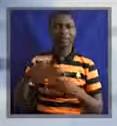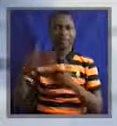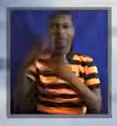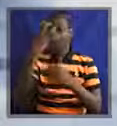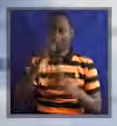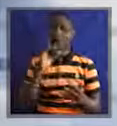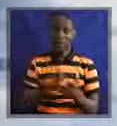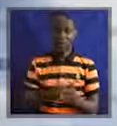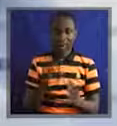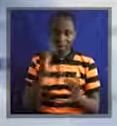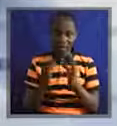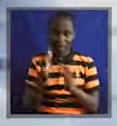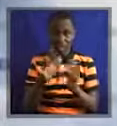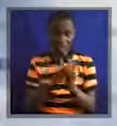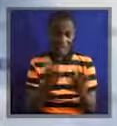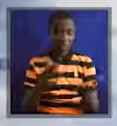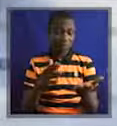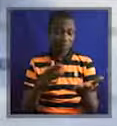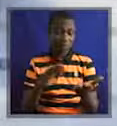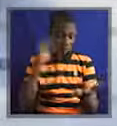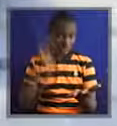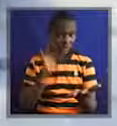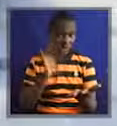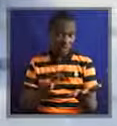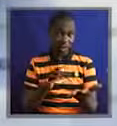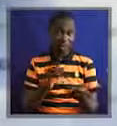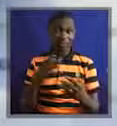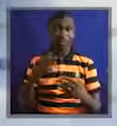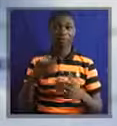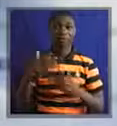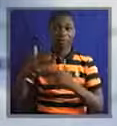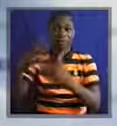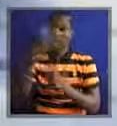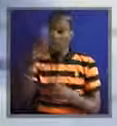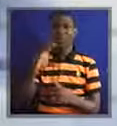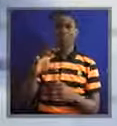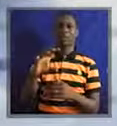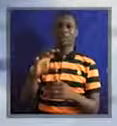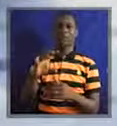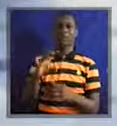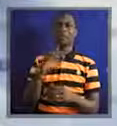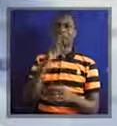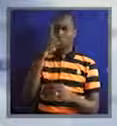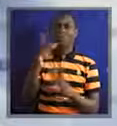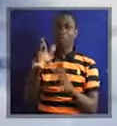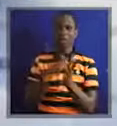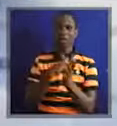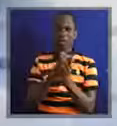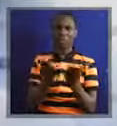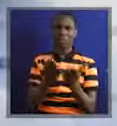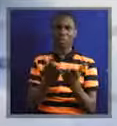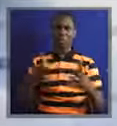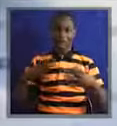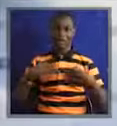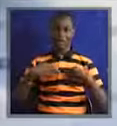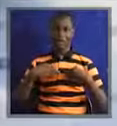a sa asamu aye broni kasa generational curses no ampara bible ejitun se bibi oho a ye frene